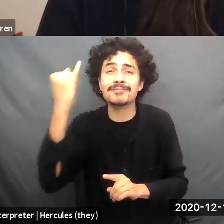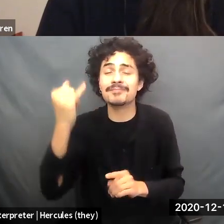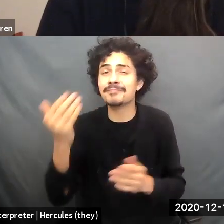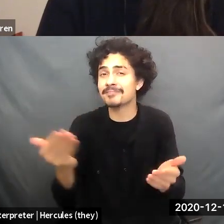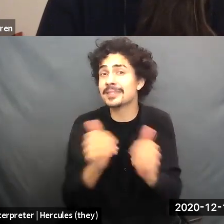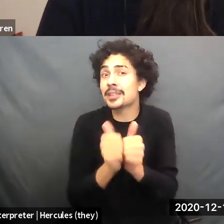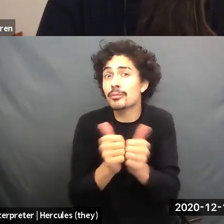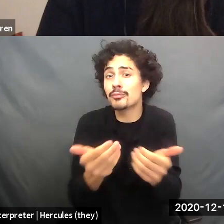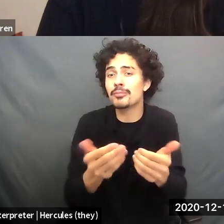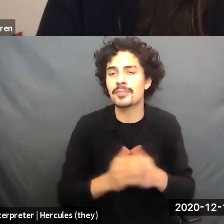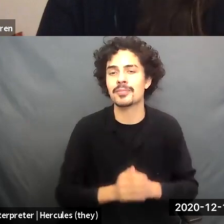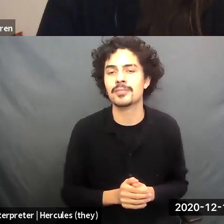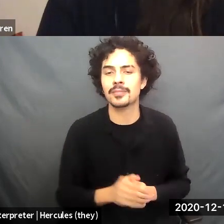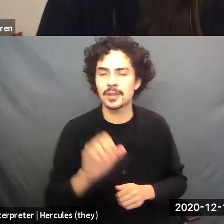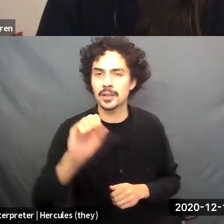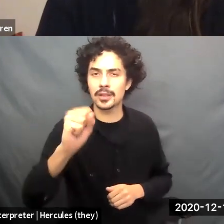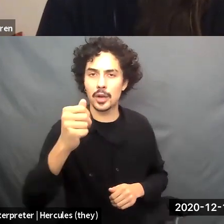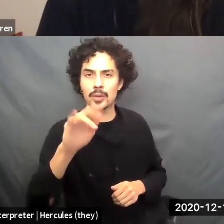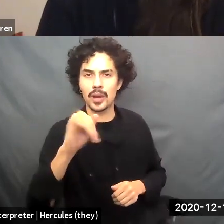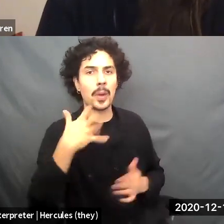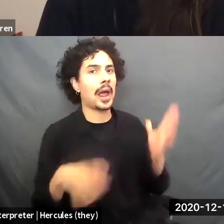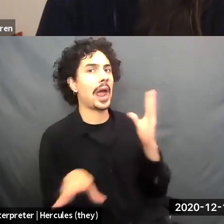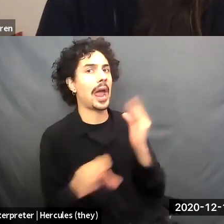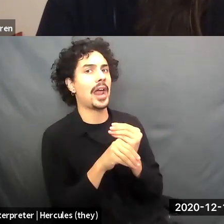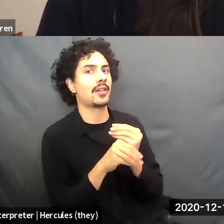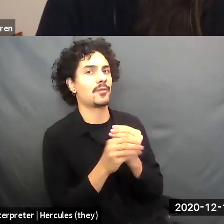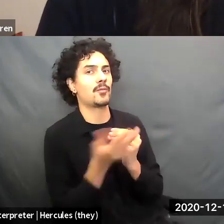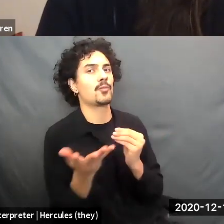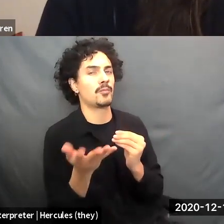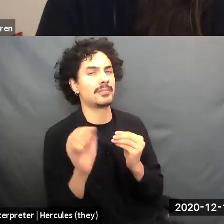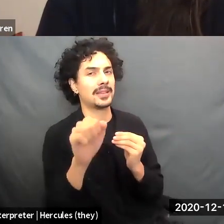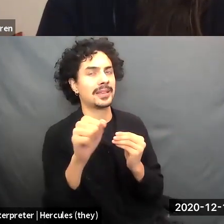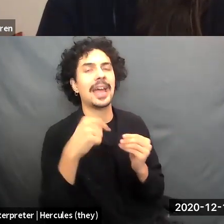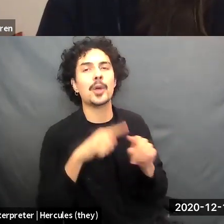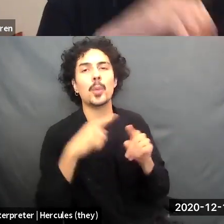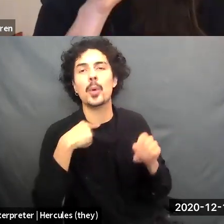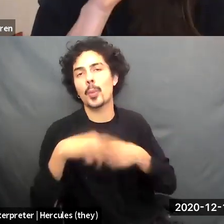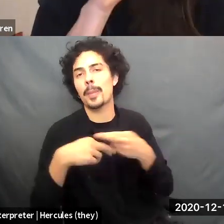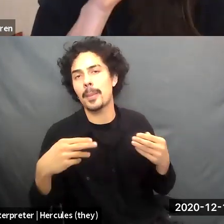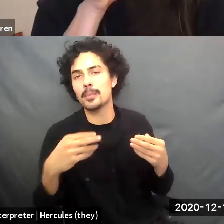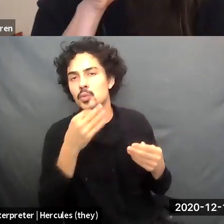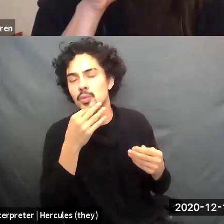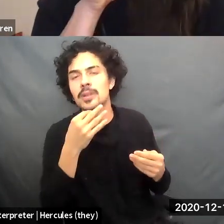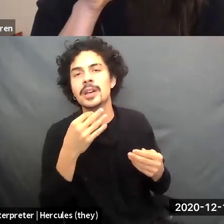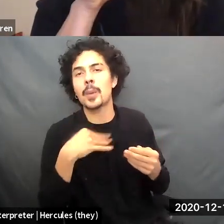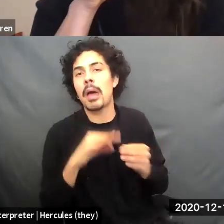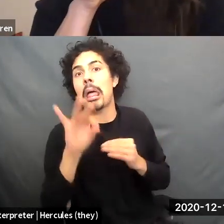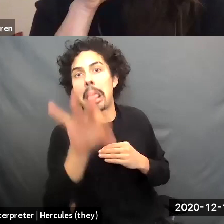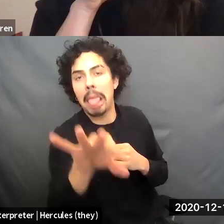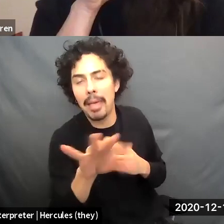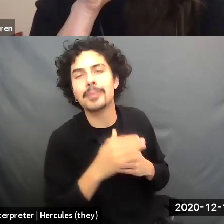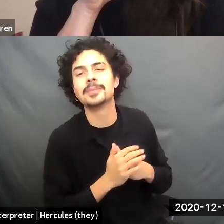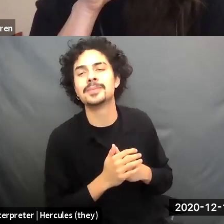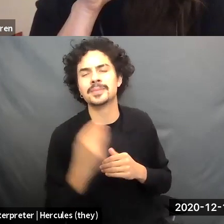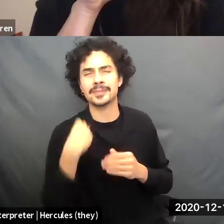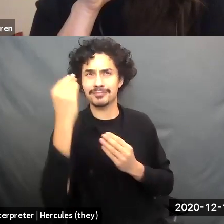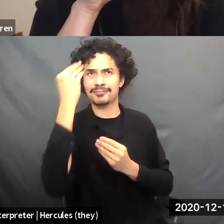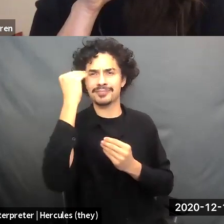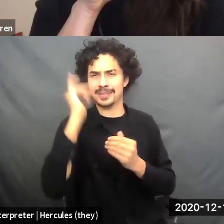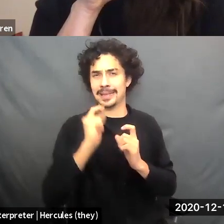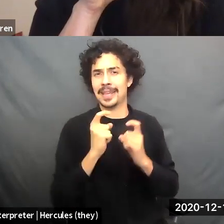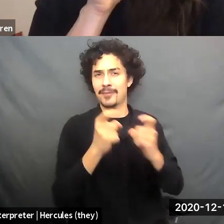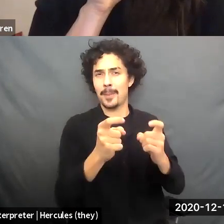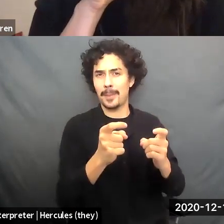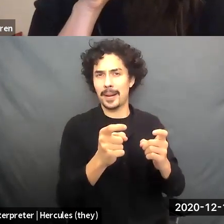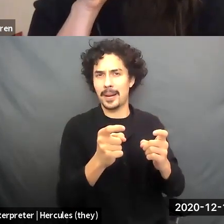I'll just add a couple things to what you just said, just because I think, you know, as we're wrapping up a couple things I would like to drop in. So thinking about giving back, there's